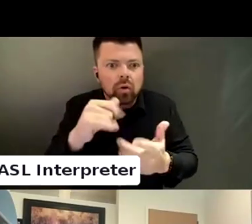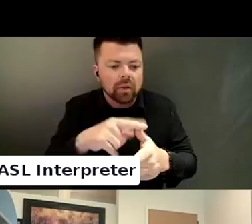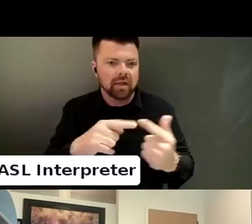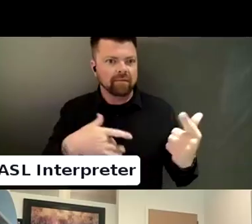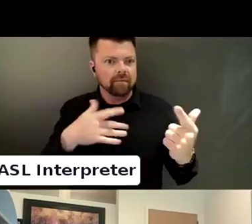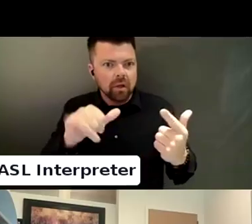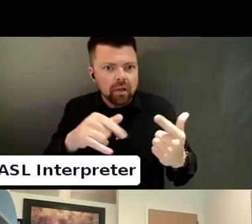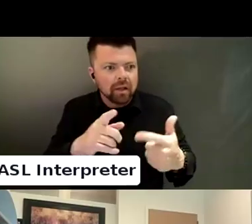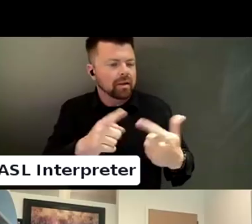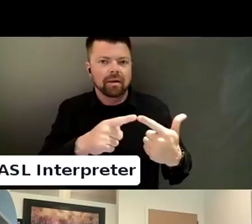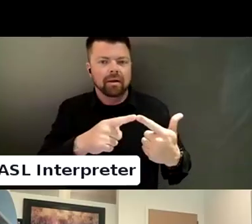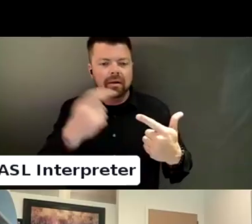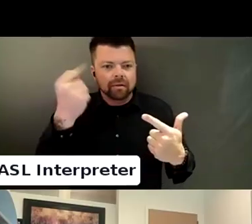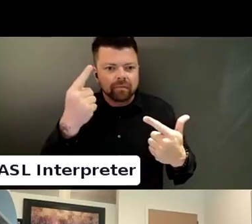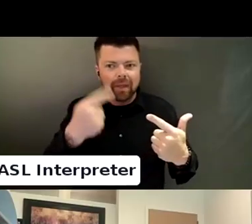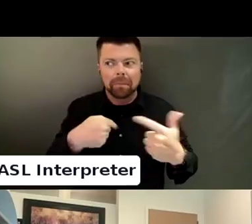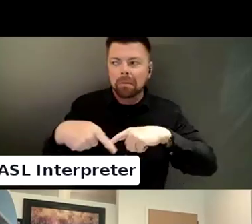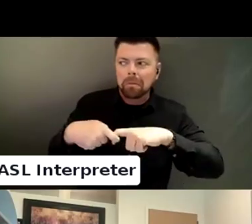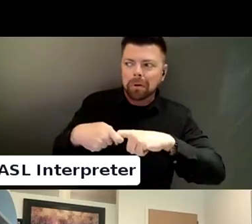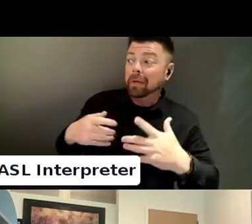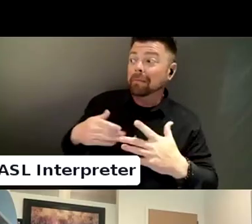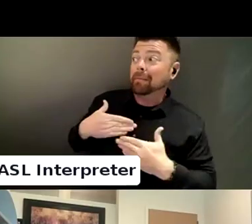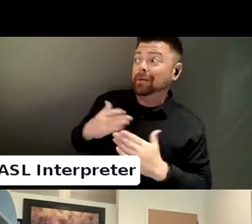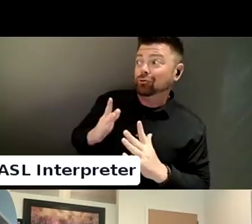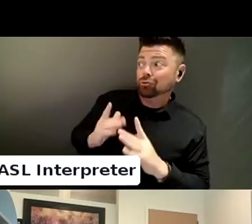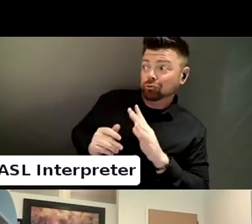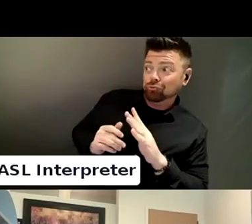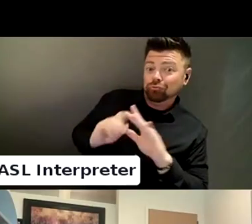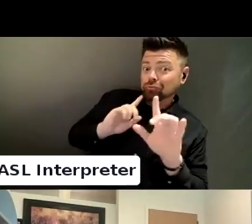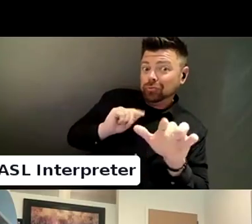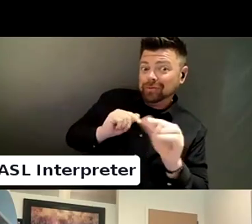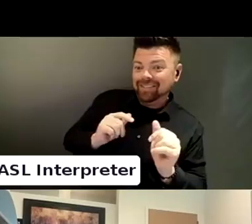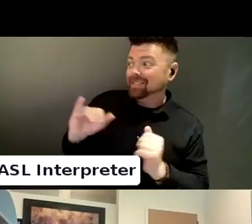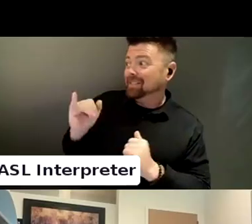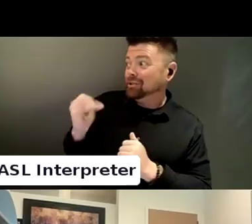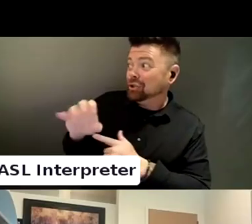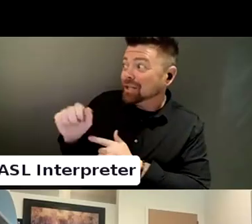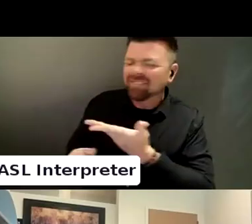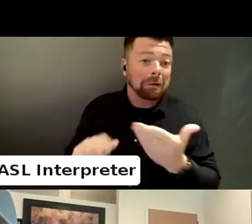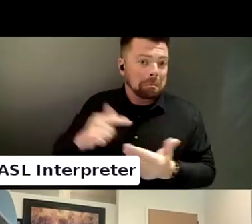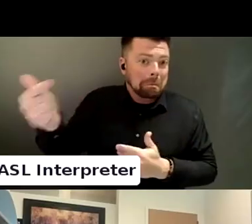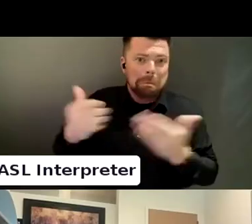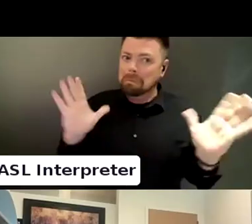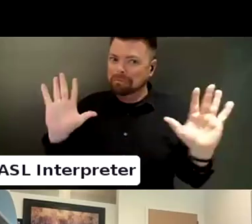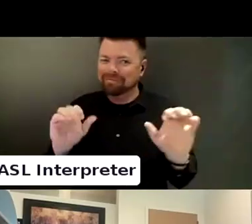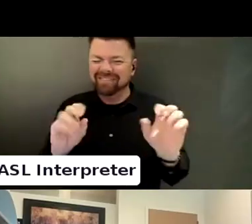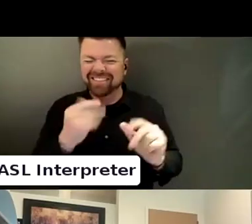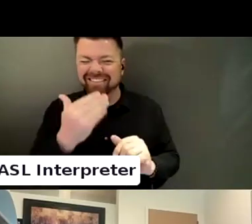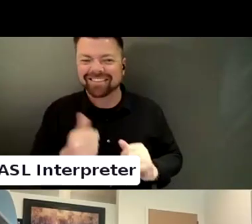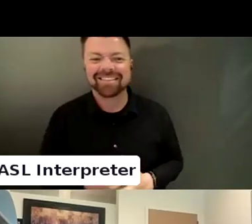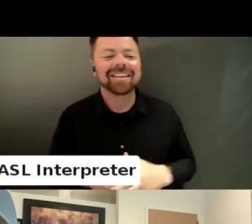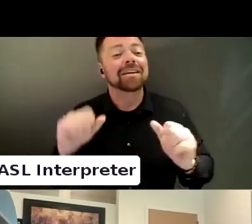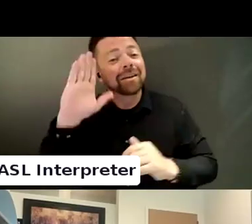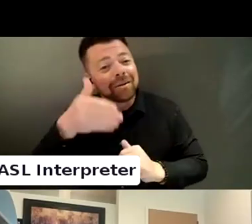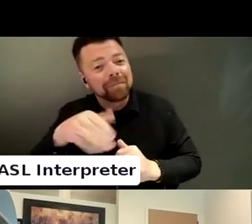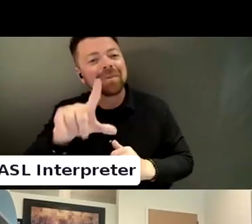I'll be happy to. I'm pausing, waiting to see if Jessica wants to continue or to. You go for it. I was going to hand it off to you. Yeah. Okay, all right, very good. Hi, this